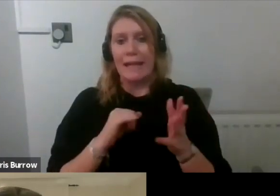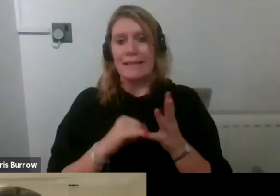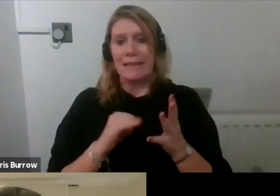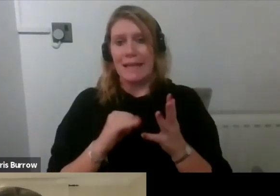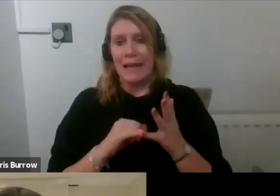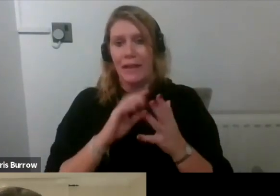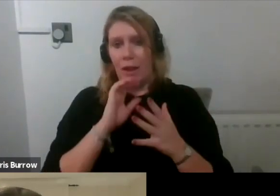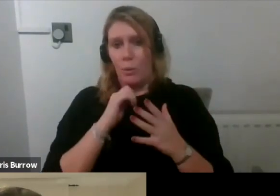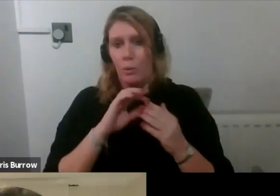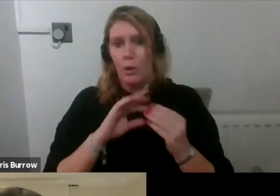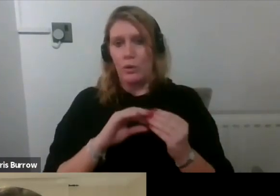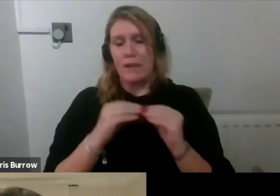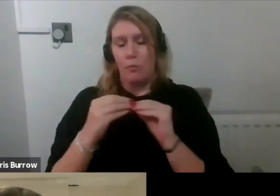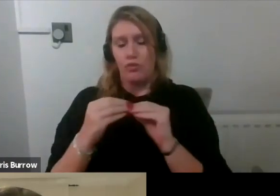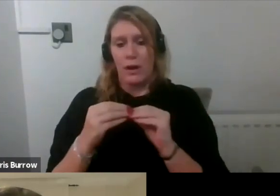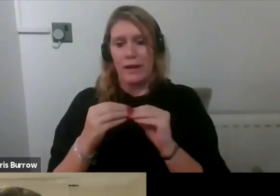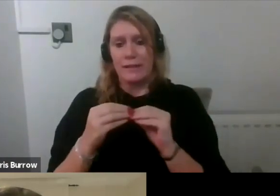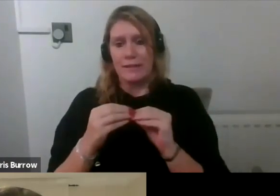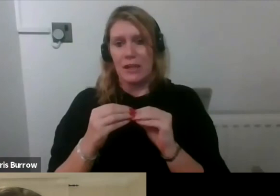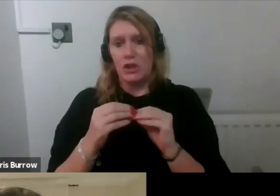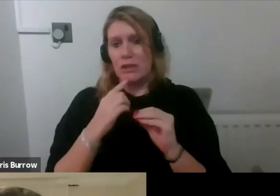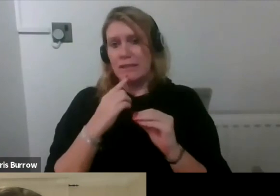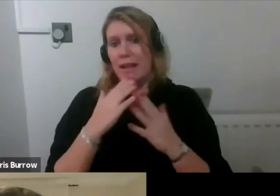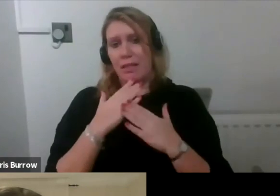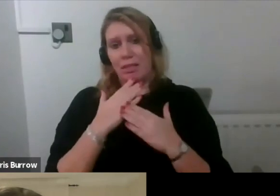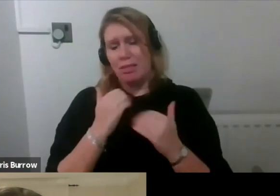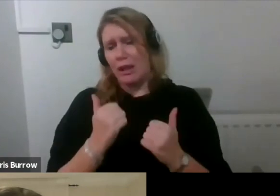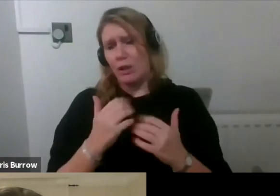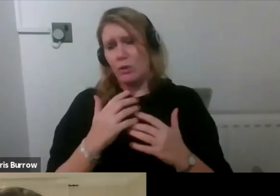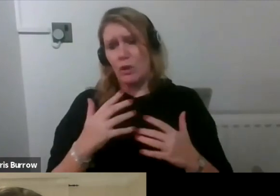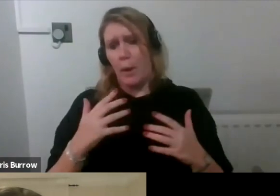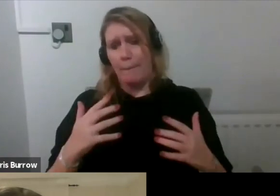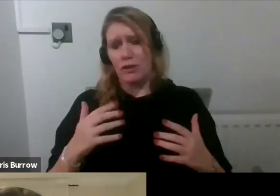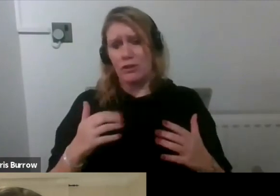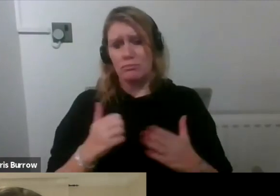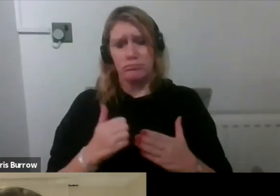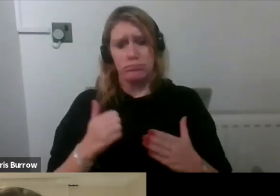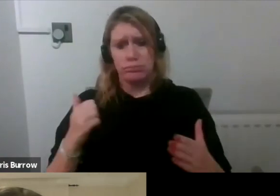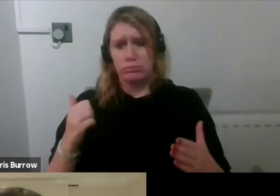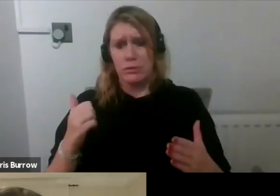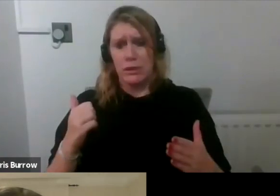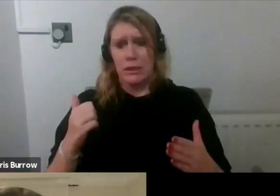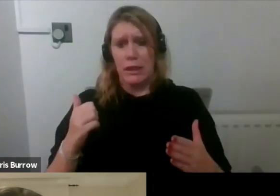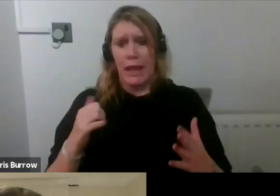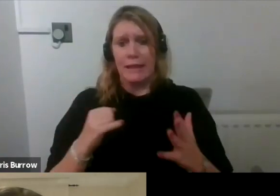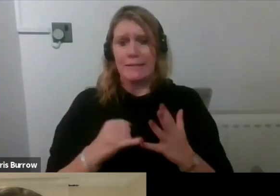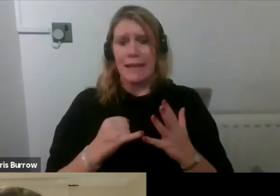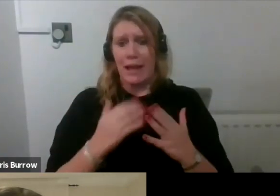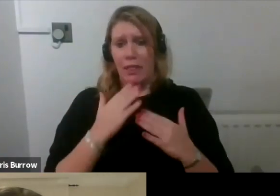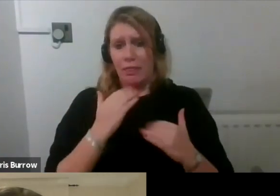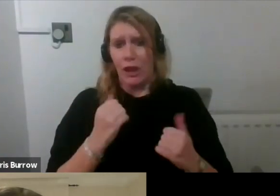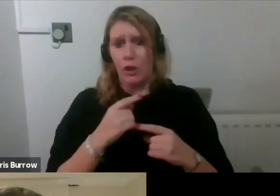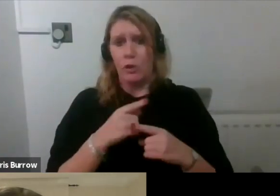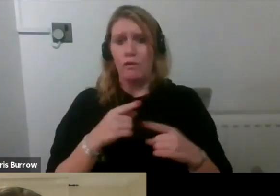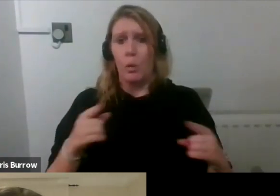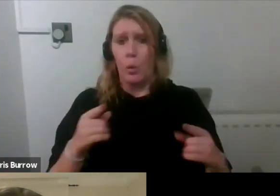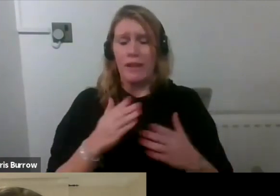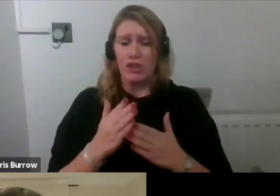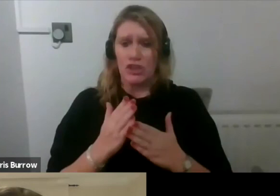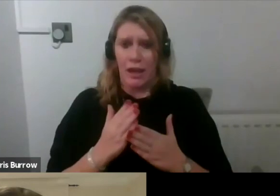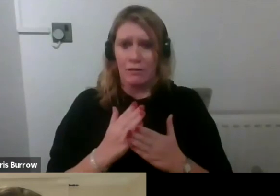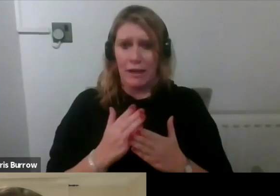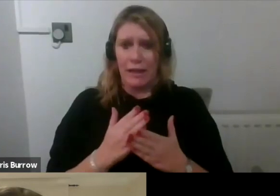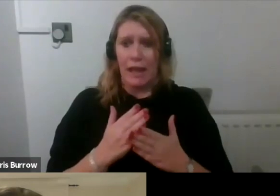to sum up as saying, thanks, many thanks. This has been great. And Celie finishes, thanks for all this sharing and